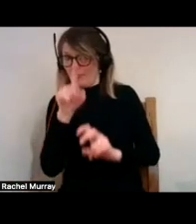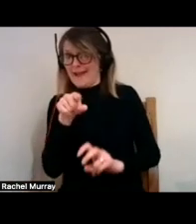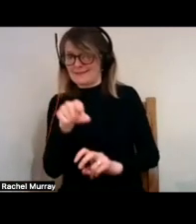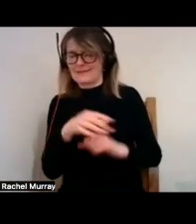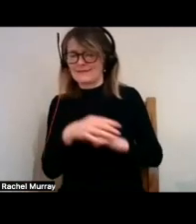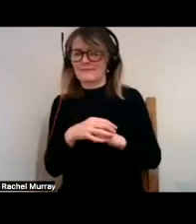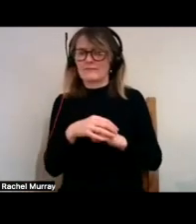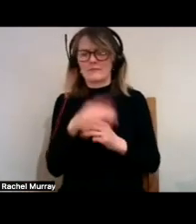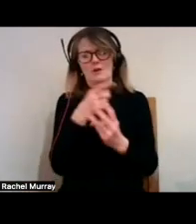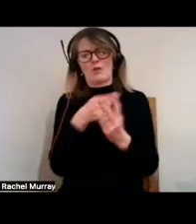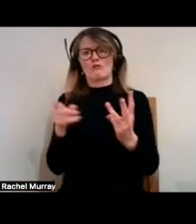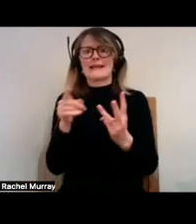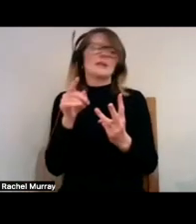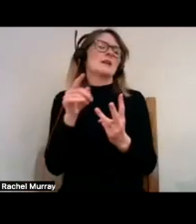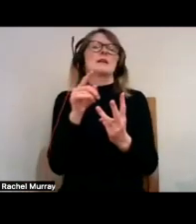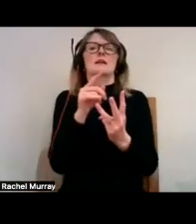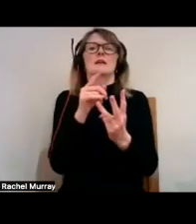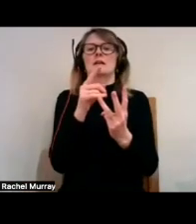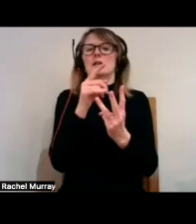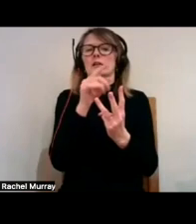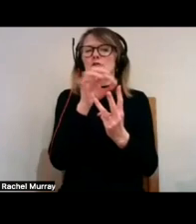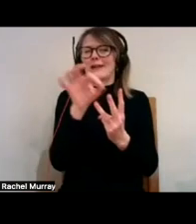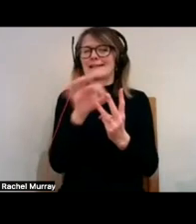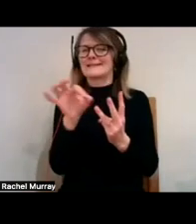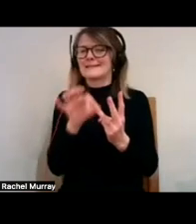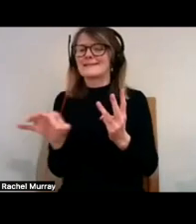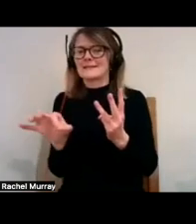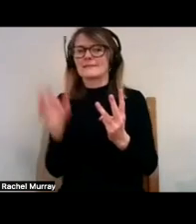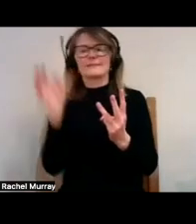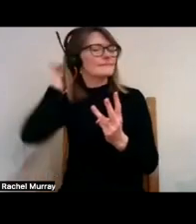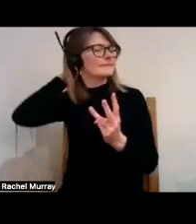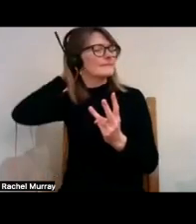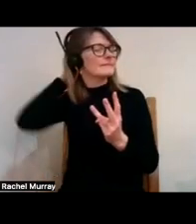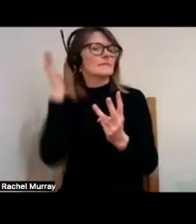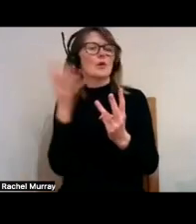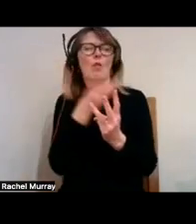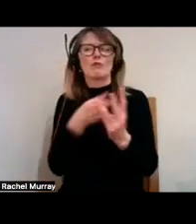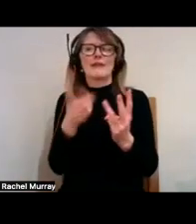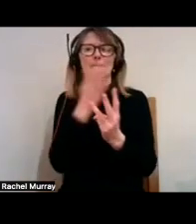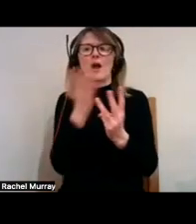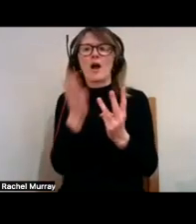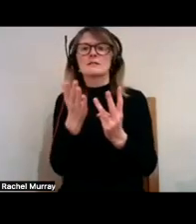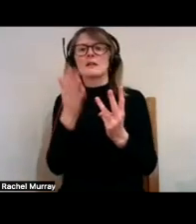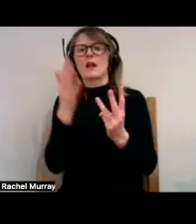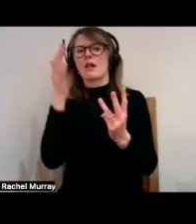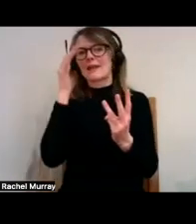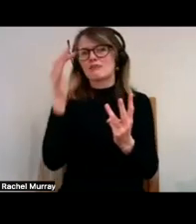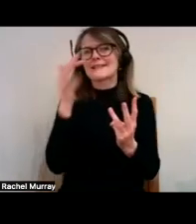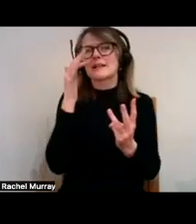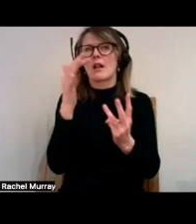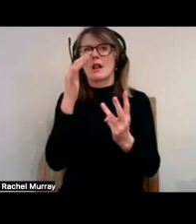There were three strands to my research. I looked at theoretical literature, so philosophy,